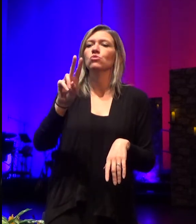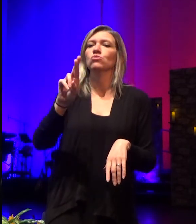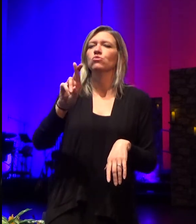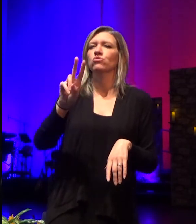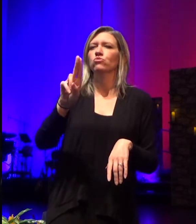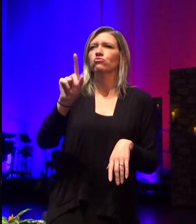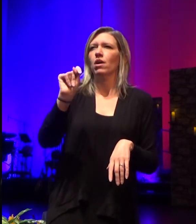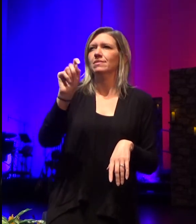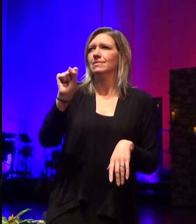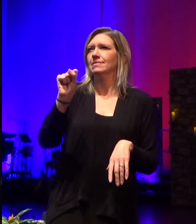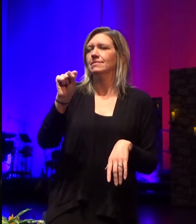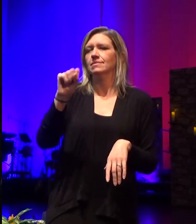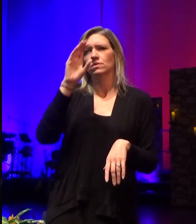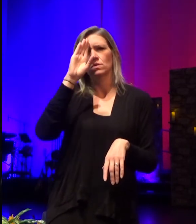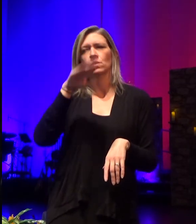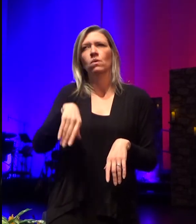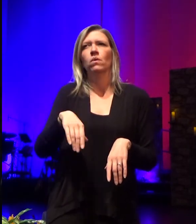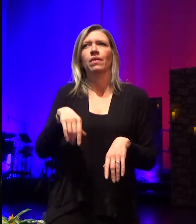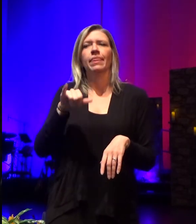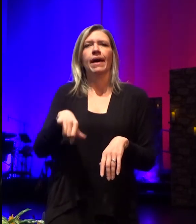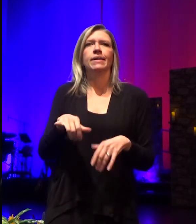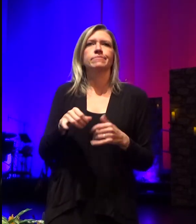know, those deep ruts, the